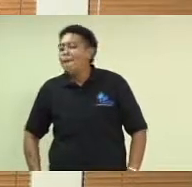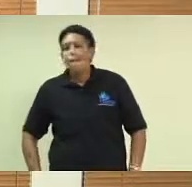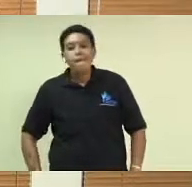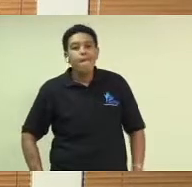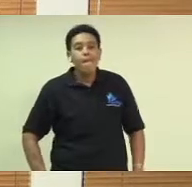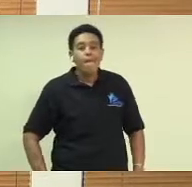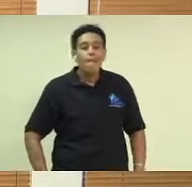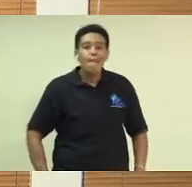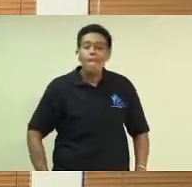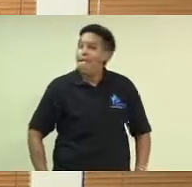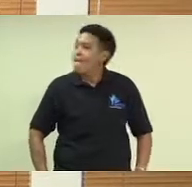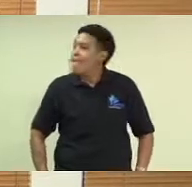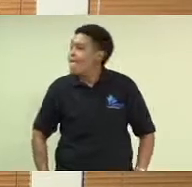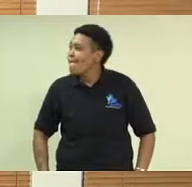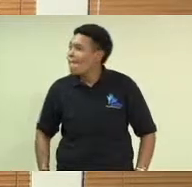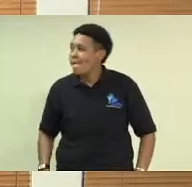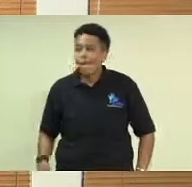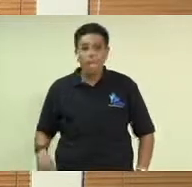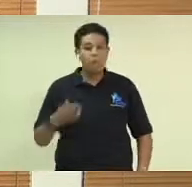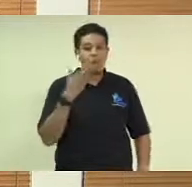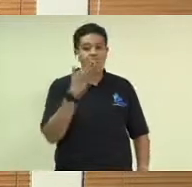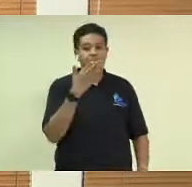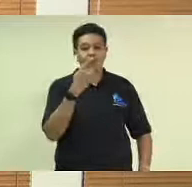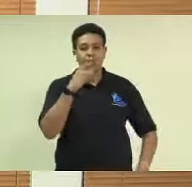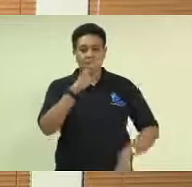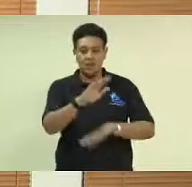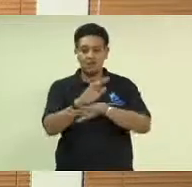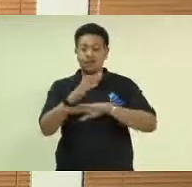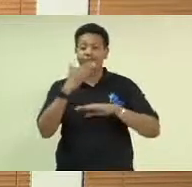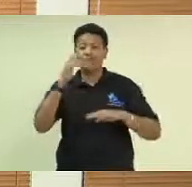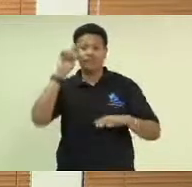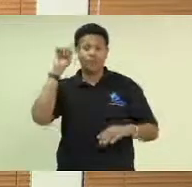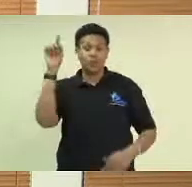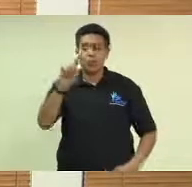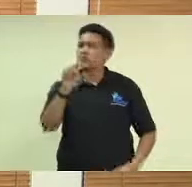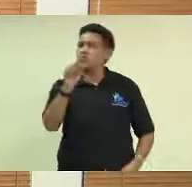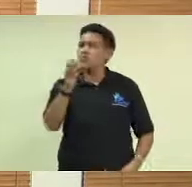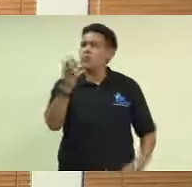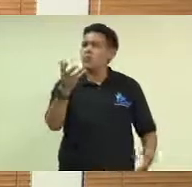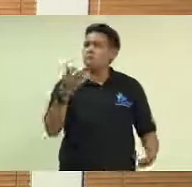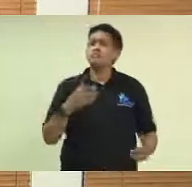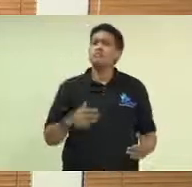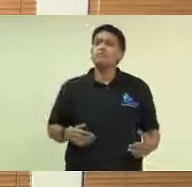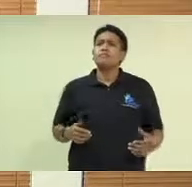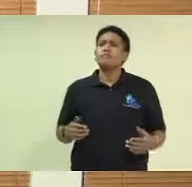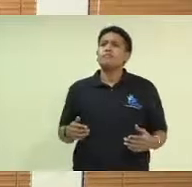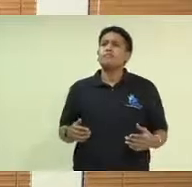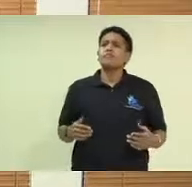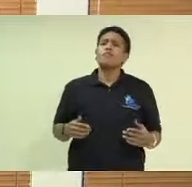Yes, thank you. Good evening and thanks for the question. So